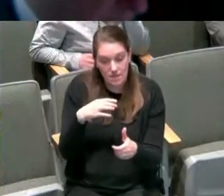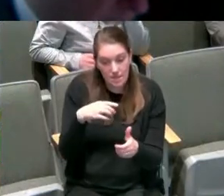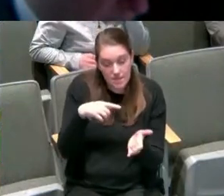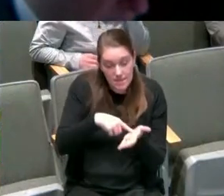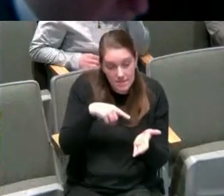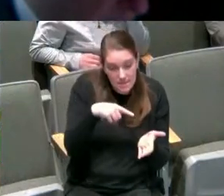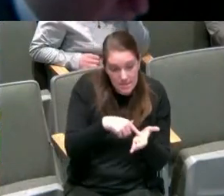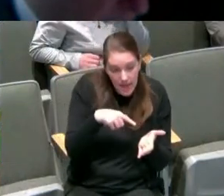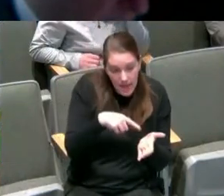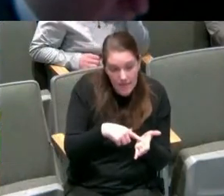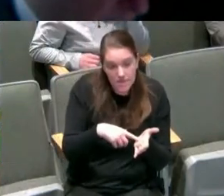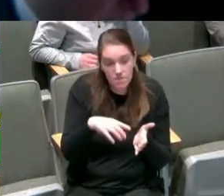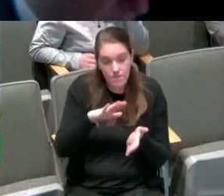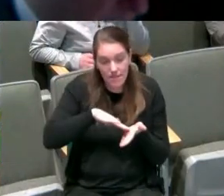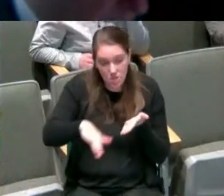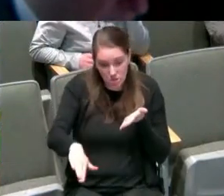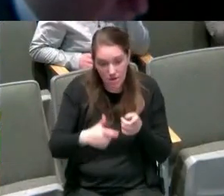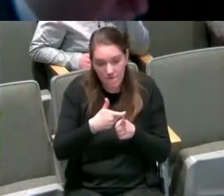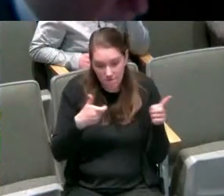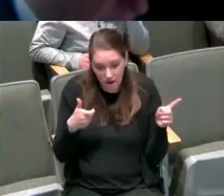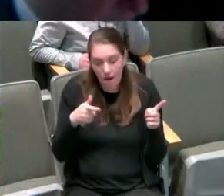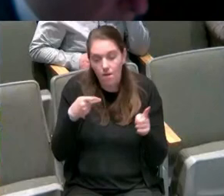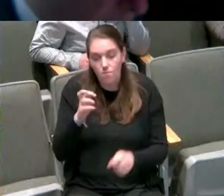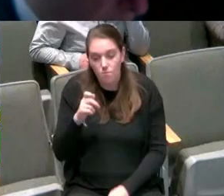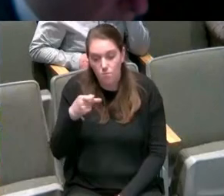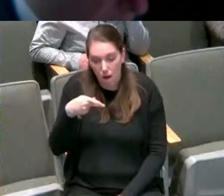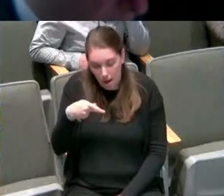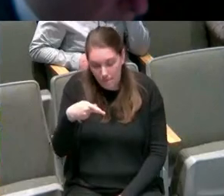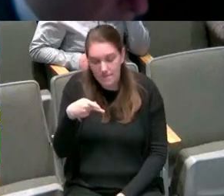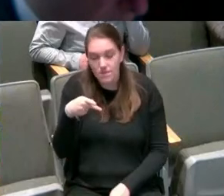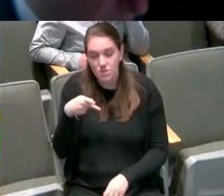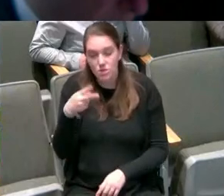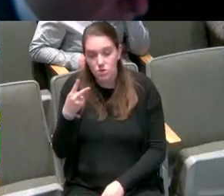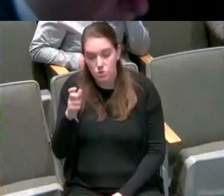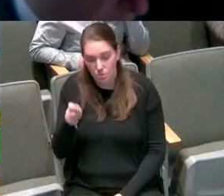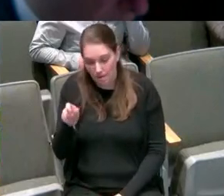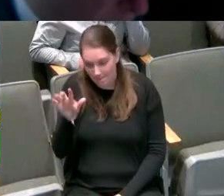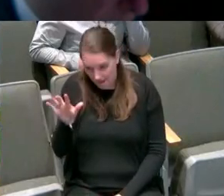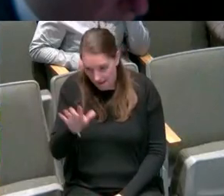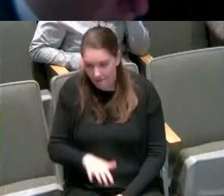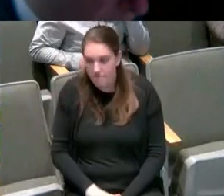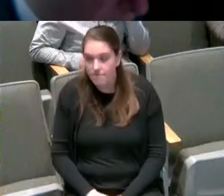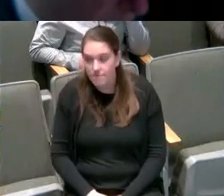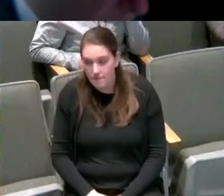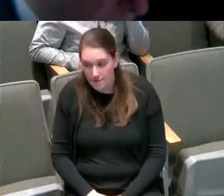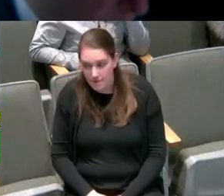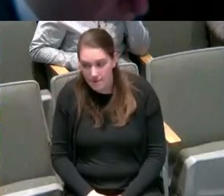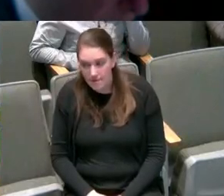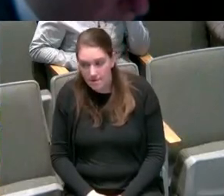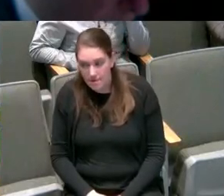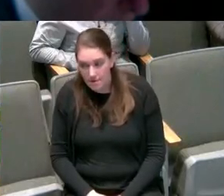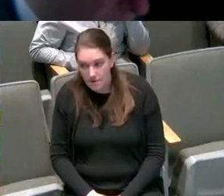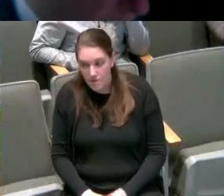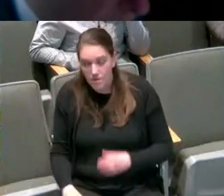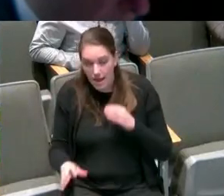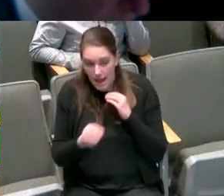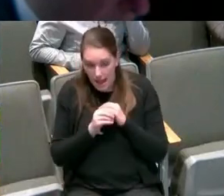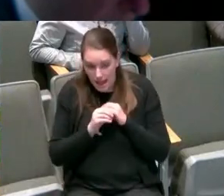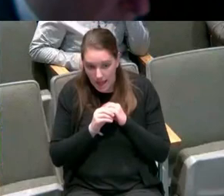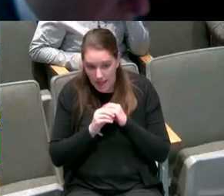proposition two and a half that 2.9 percent would add 345 dollars